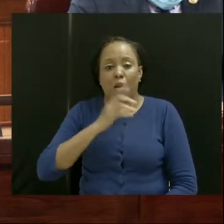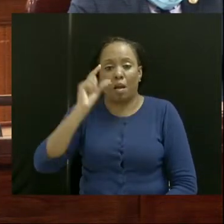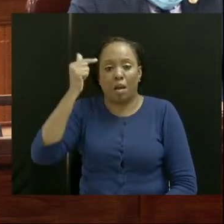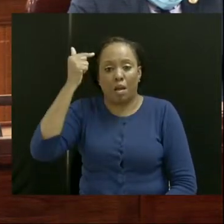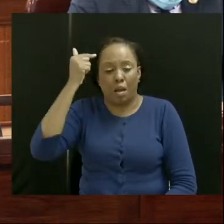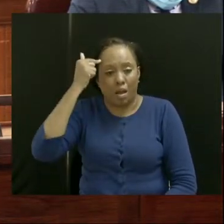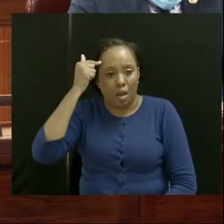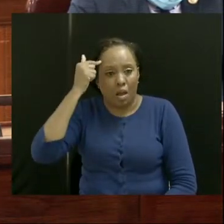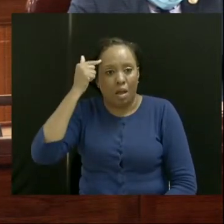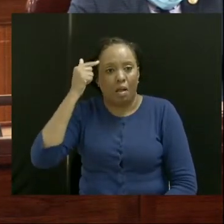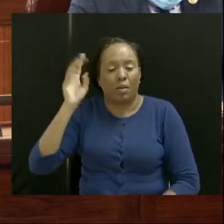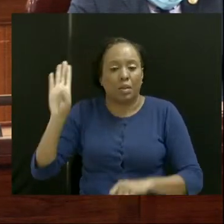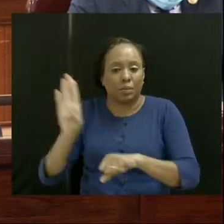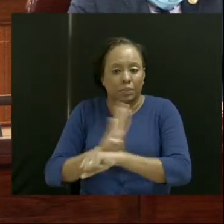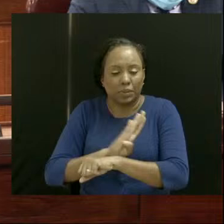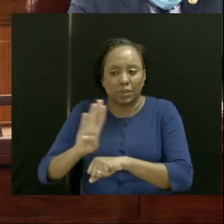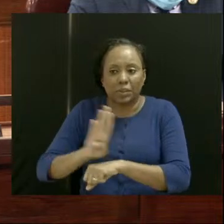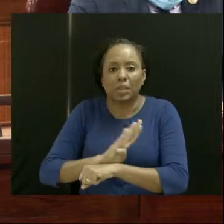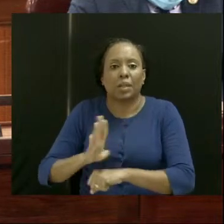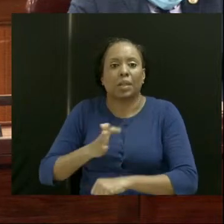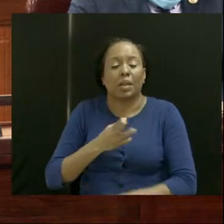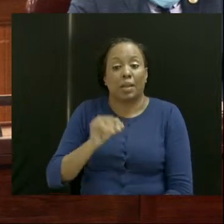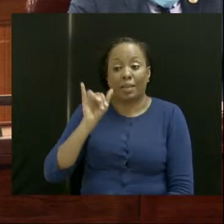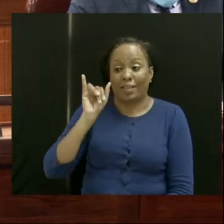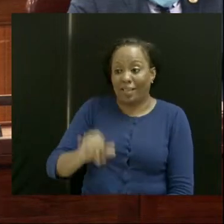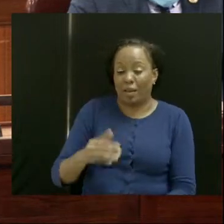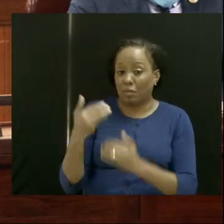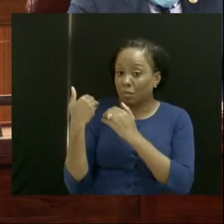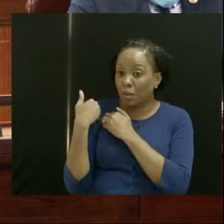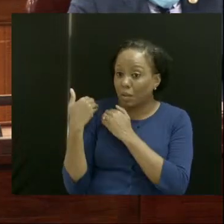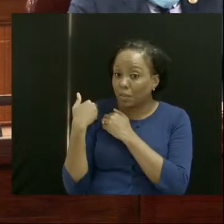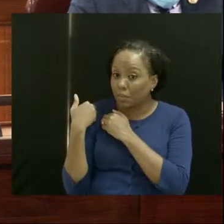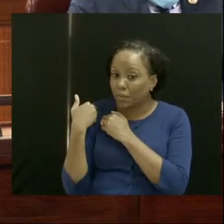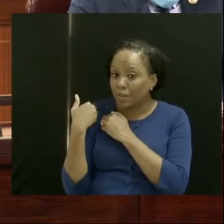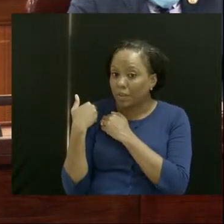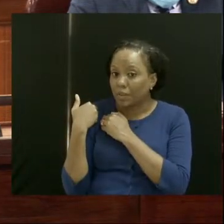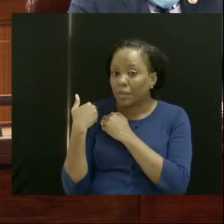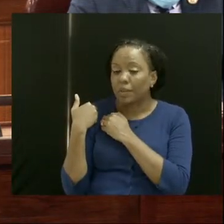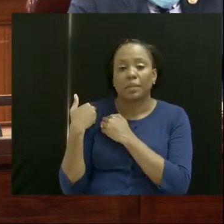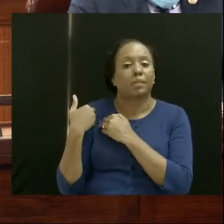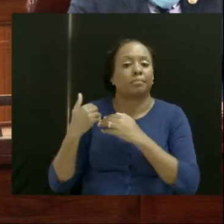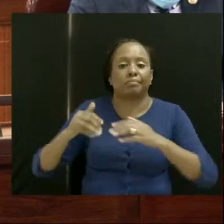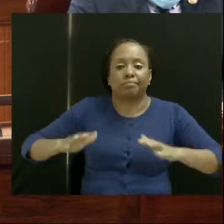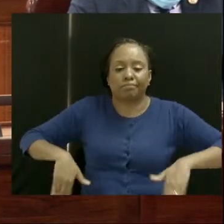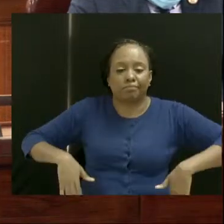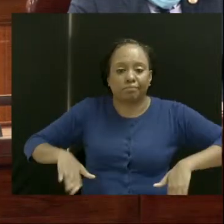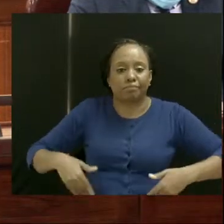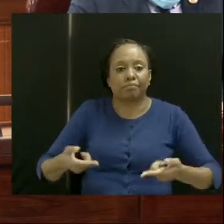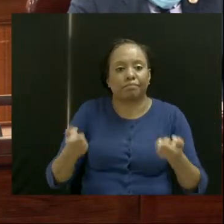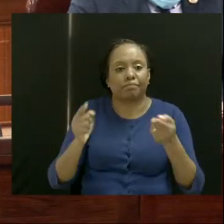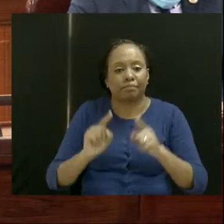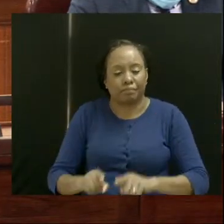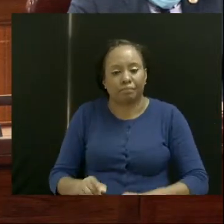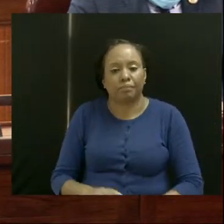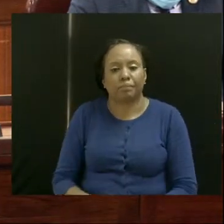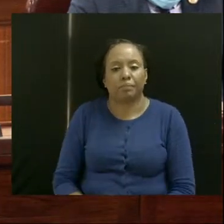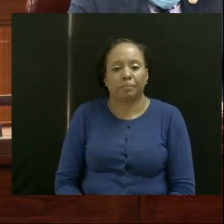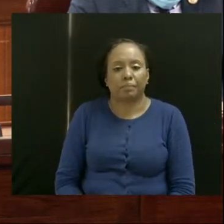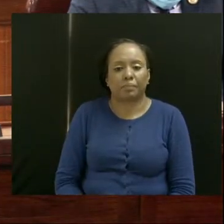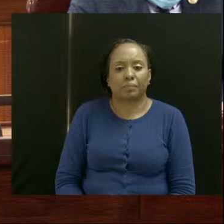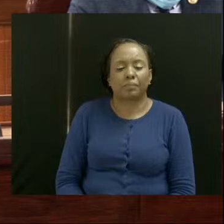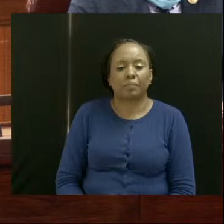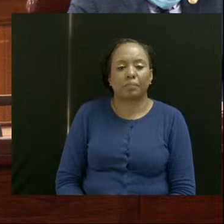fully undertaken. And that has implications for how we go